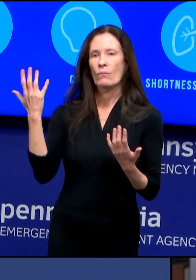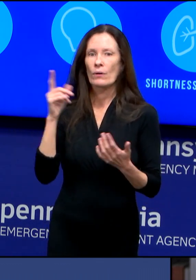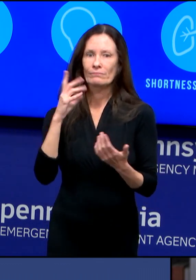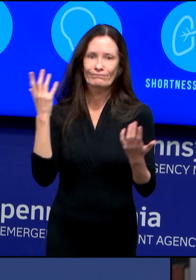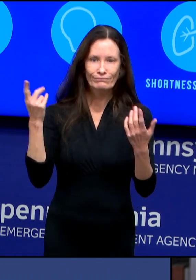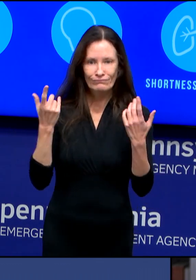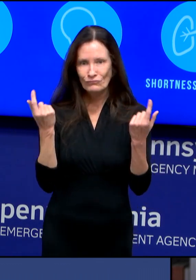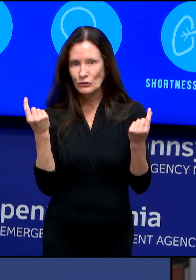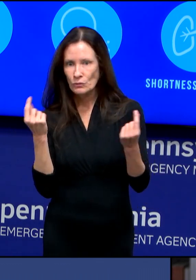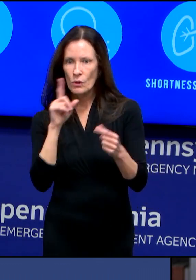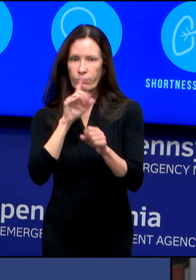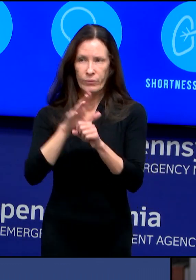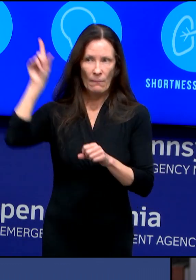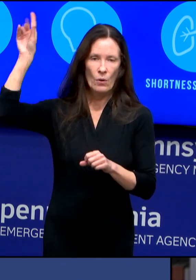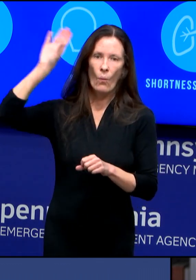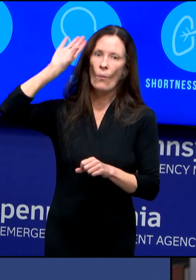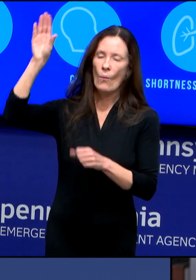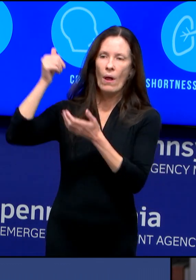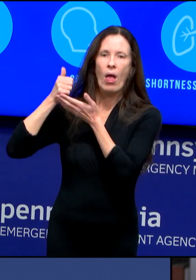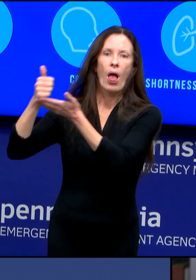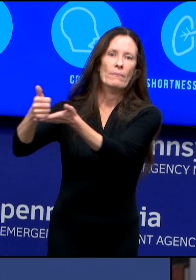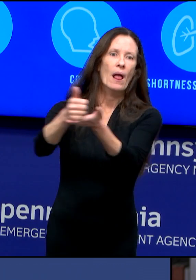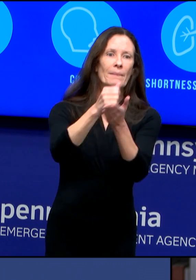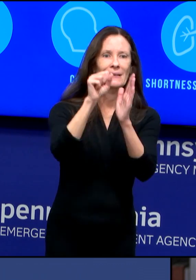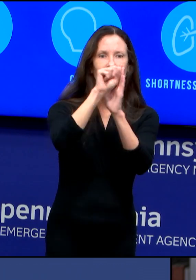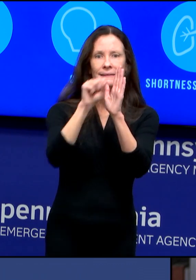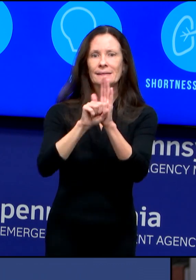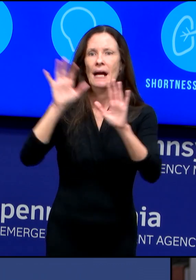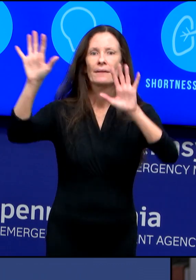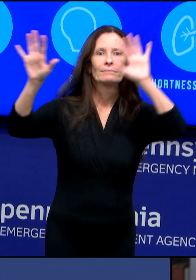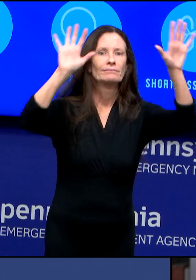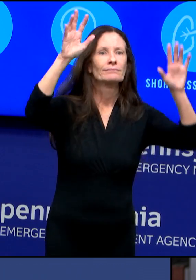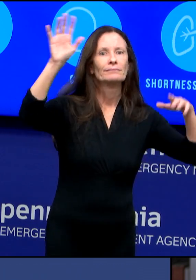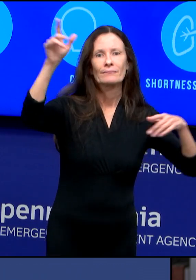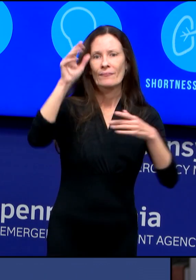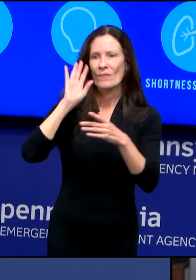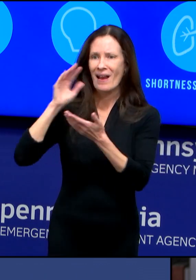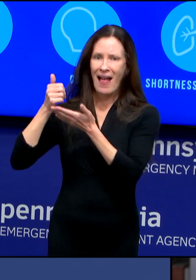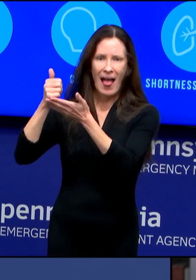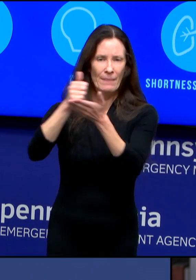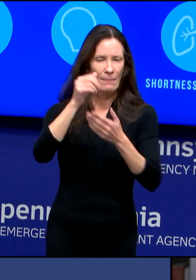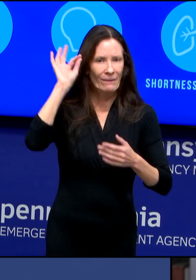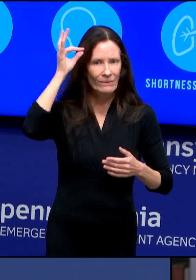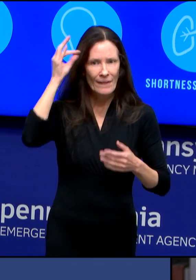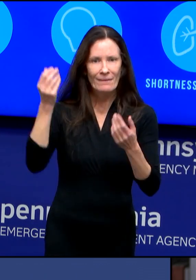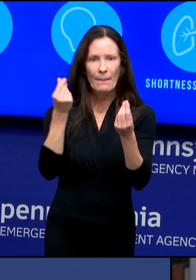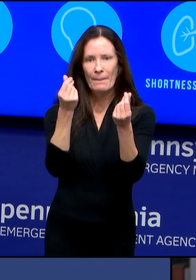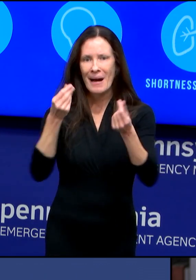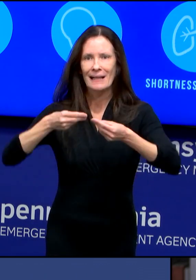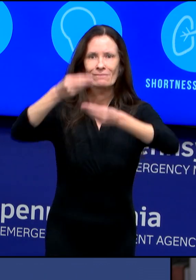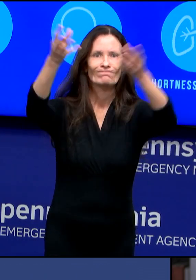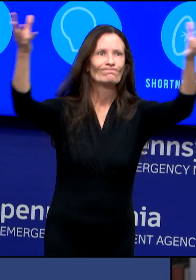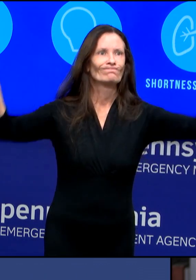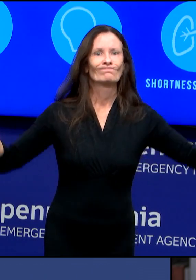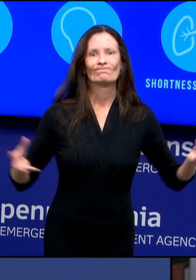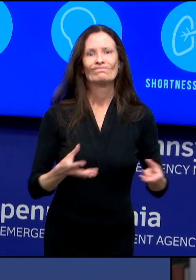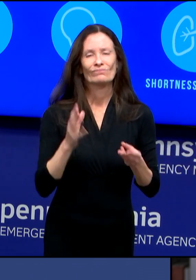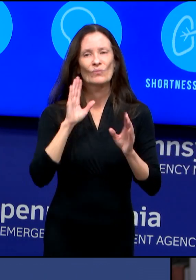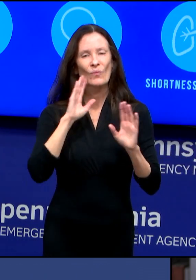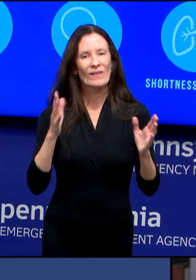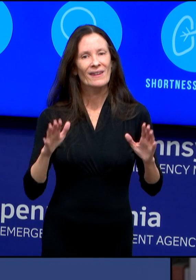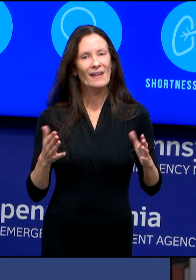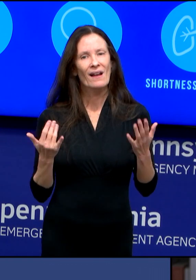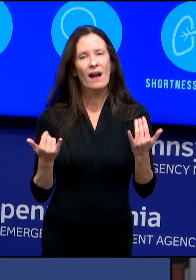for states and businesses in states like Pennsylvania. So we're hoping that they come through.